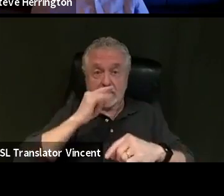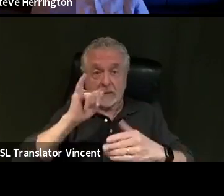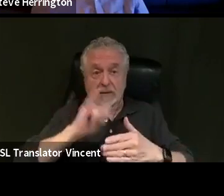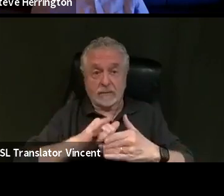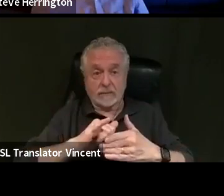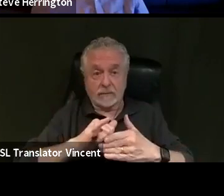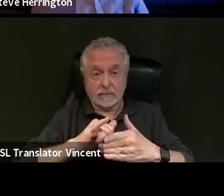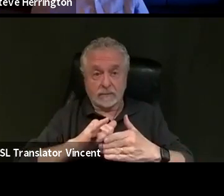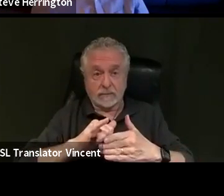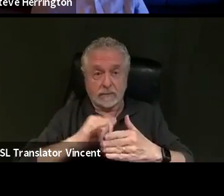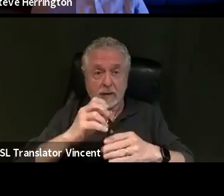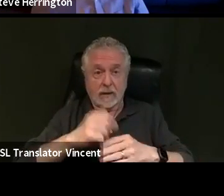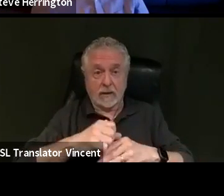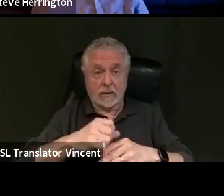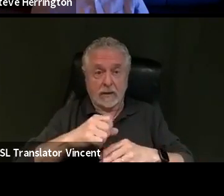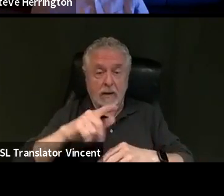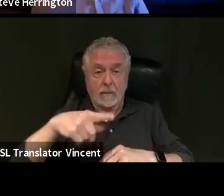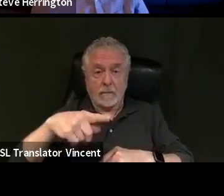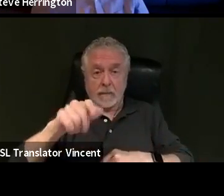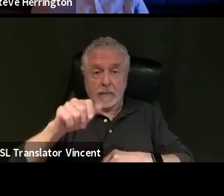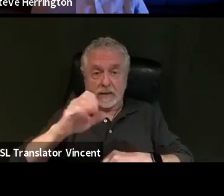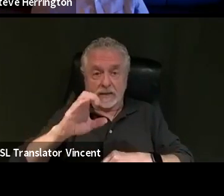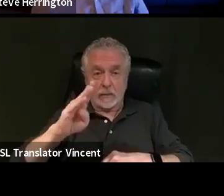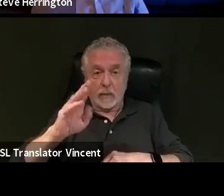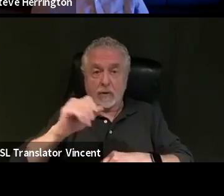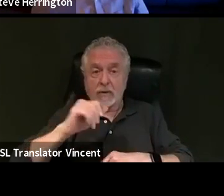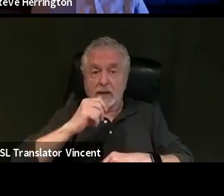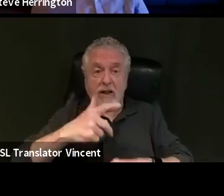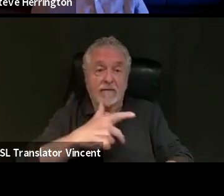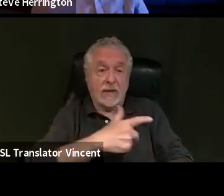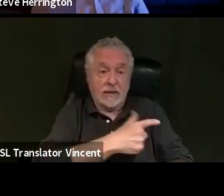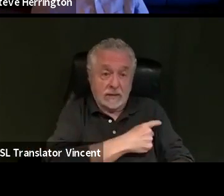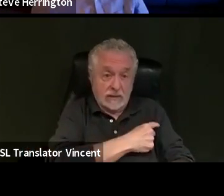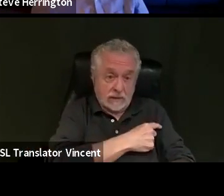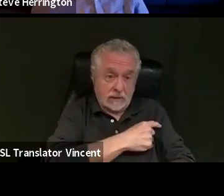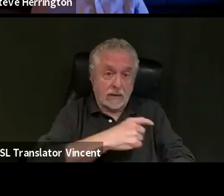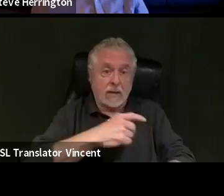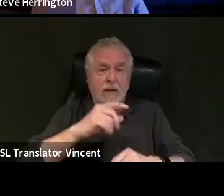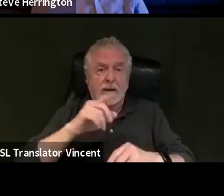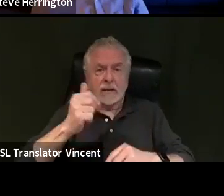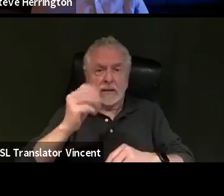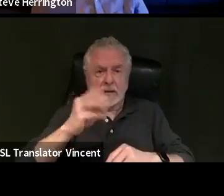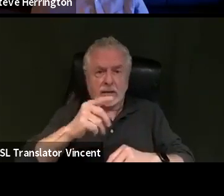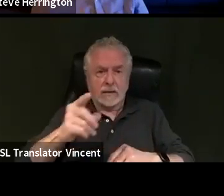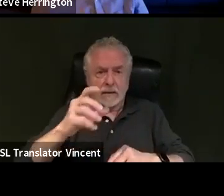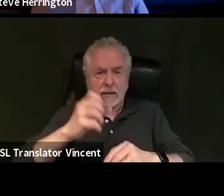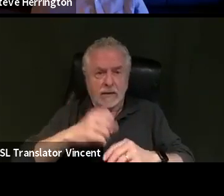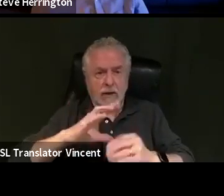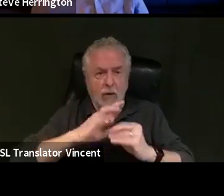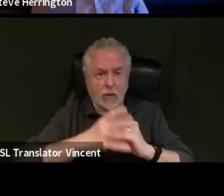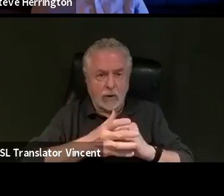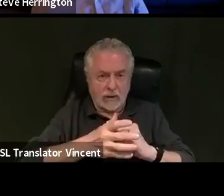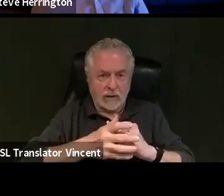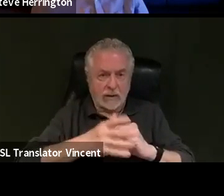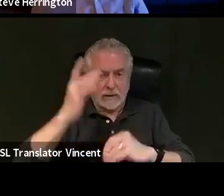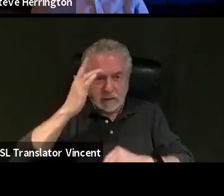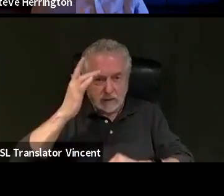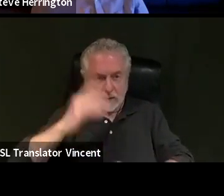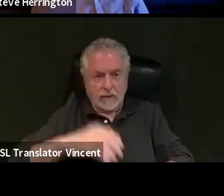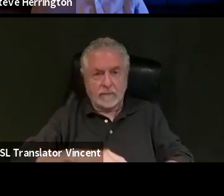that got the placebo, so they did not get vaccinated, 16 of them got coronavirus